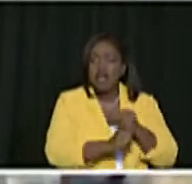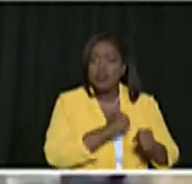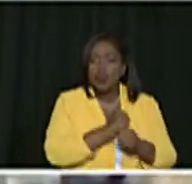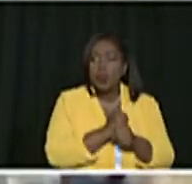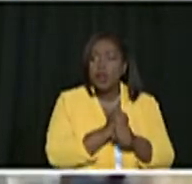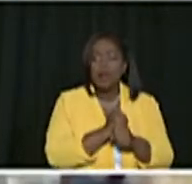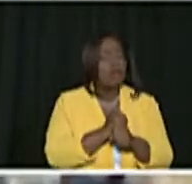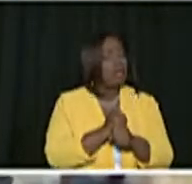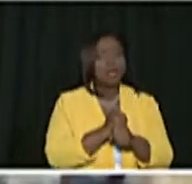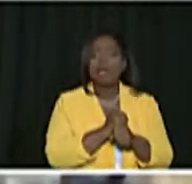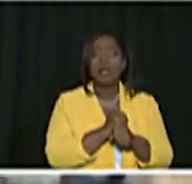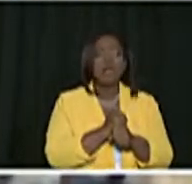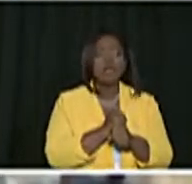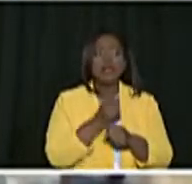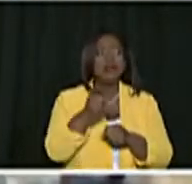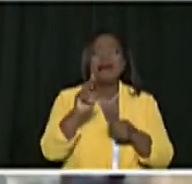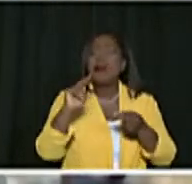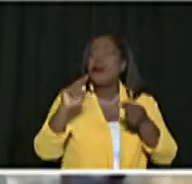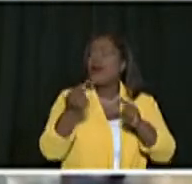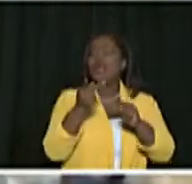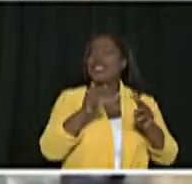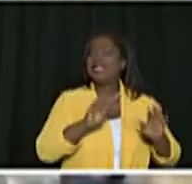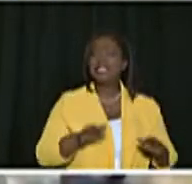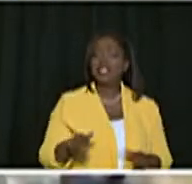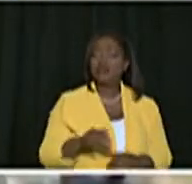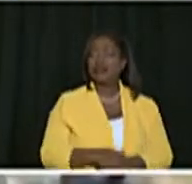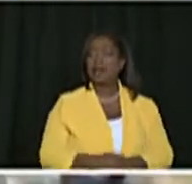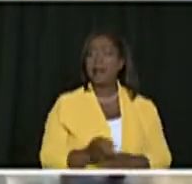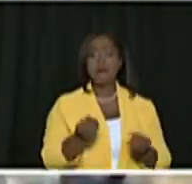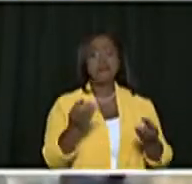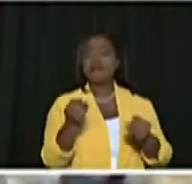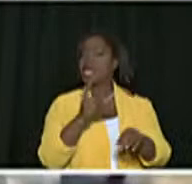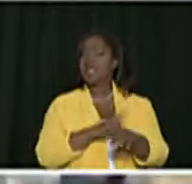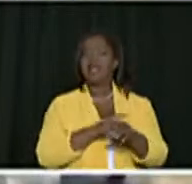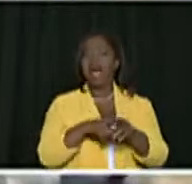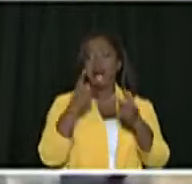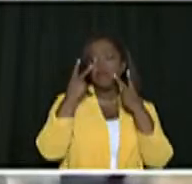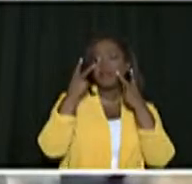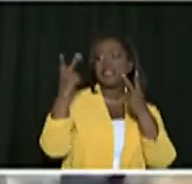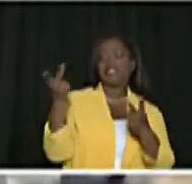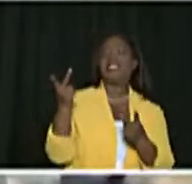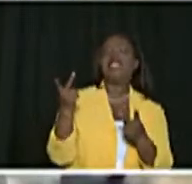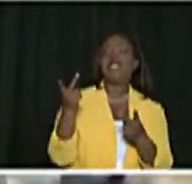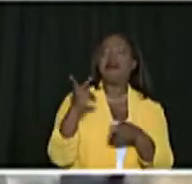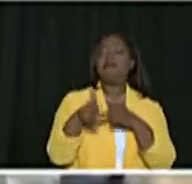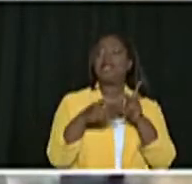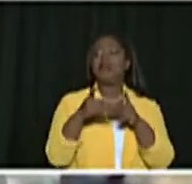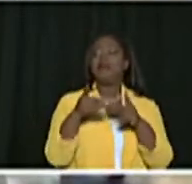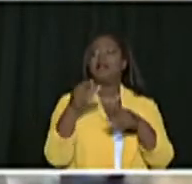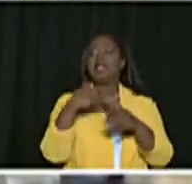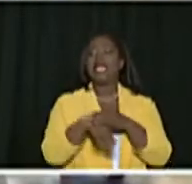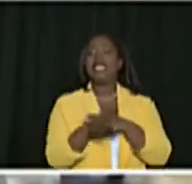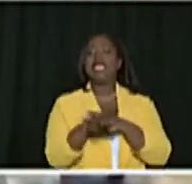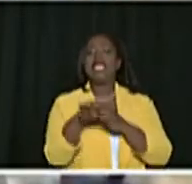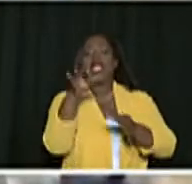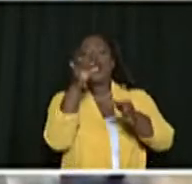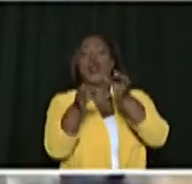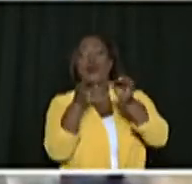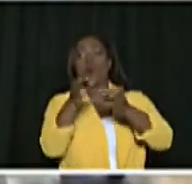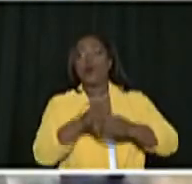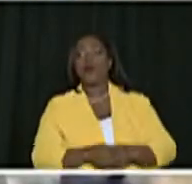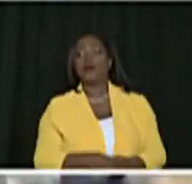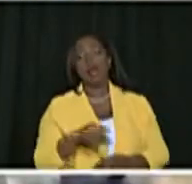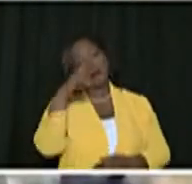maiming the children. We see these matters come before the court from time to time. Sometimes we are in shock and awe, and it's because of cultural